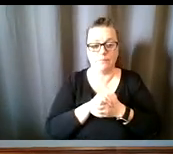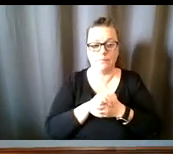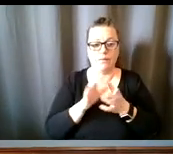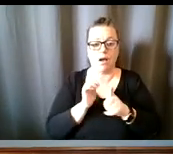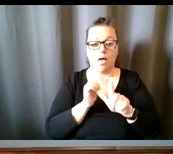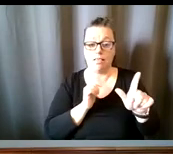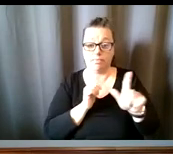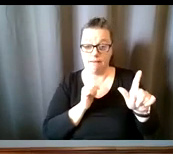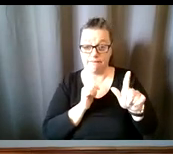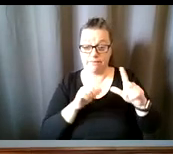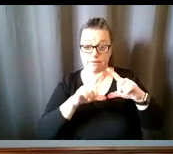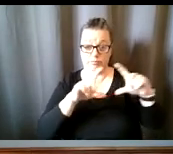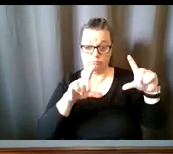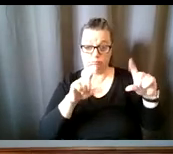here,